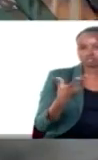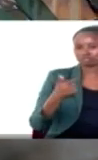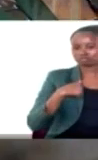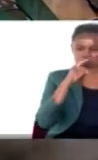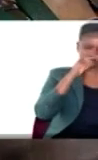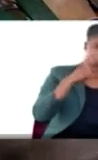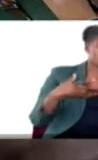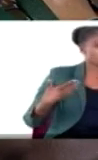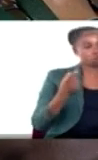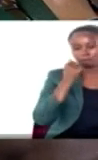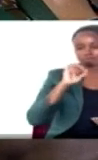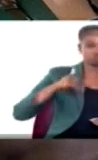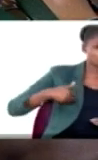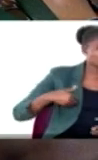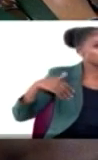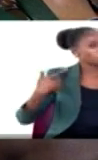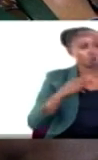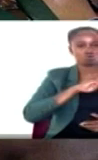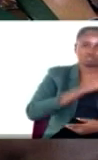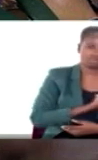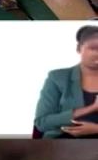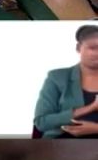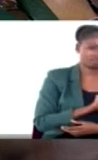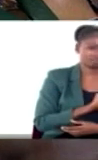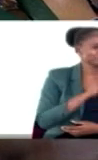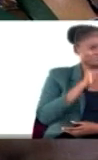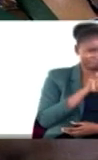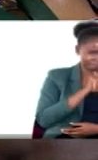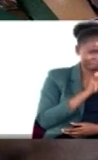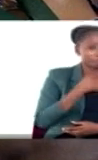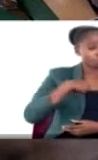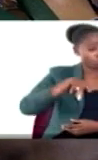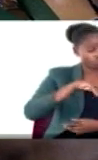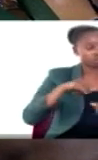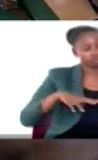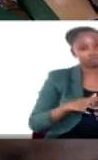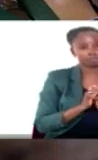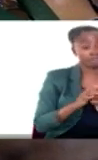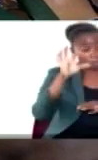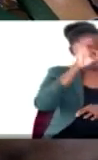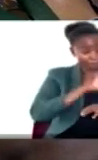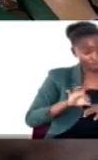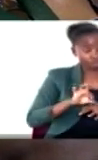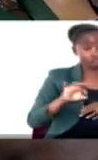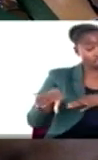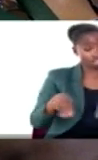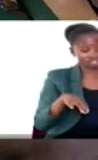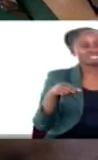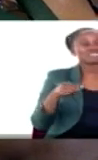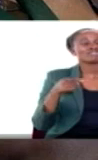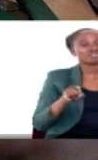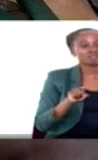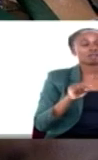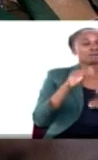gender, religion, or origin. Our plan of action is about building a society